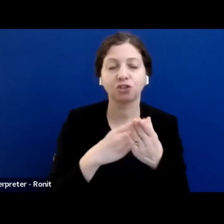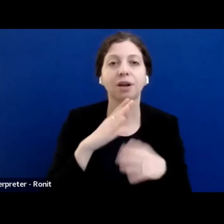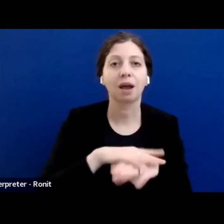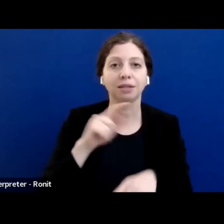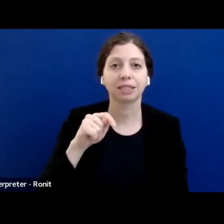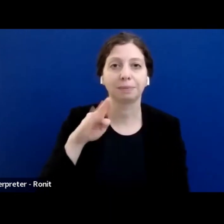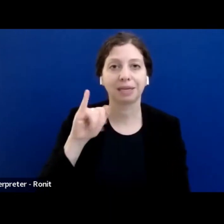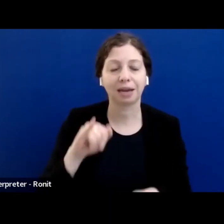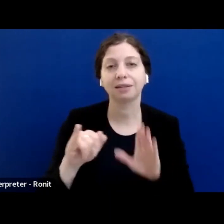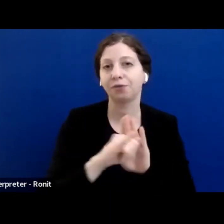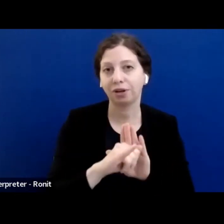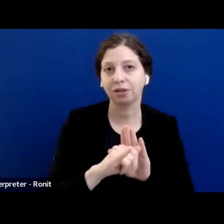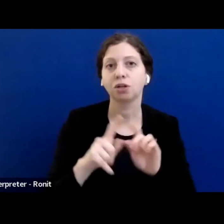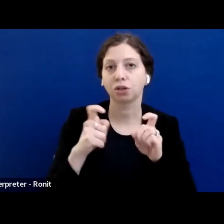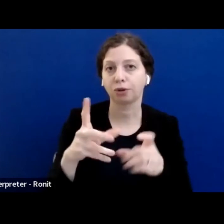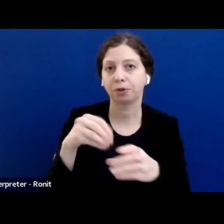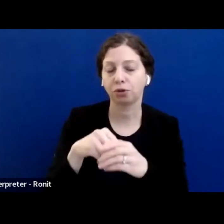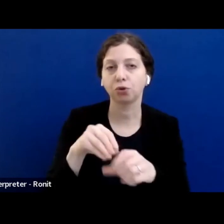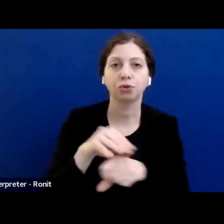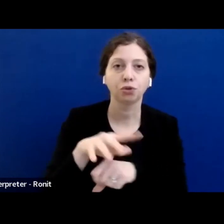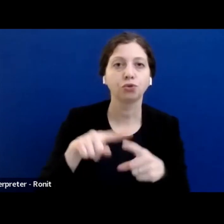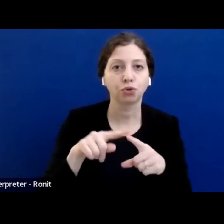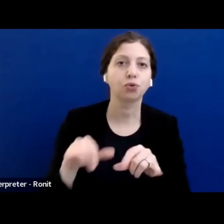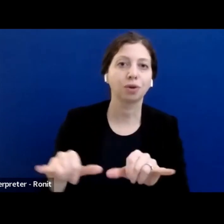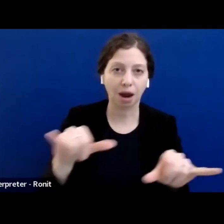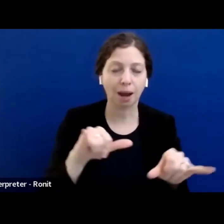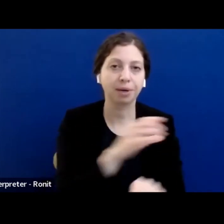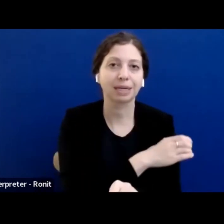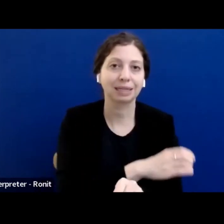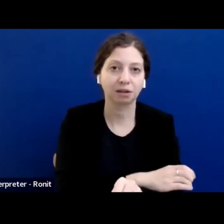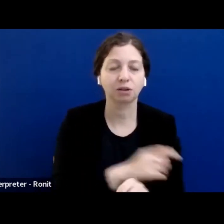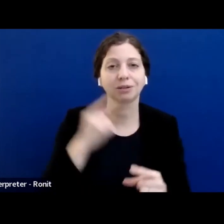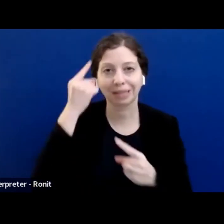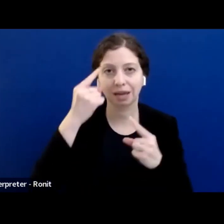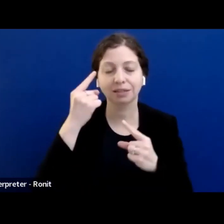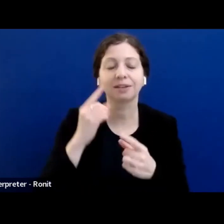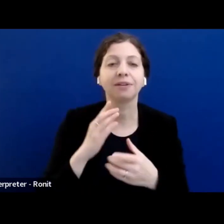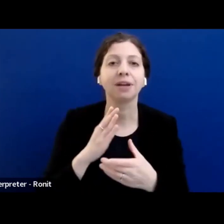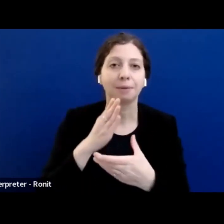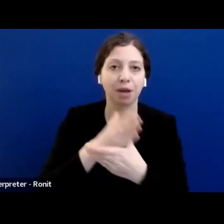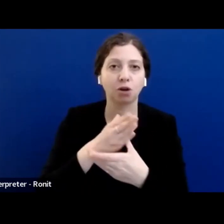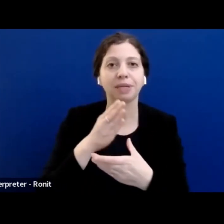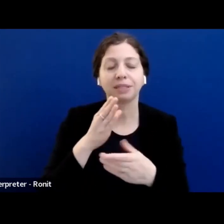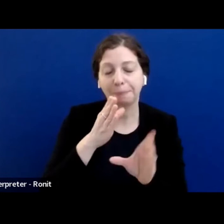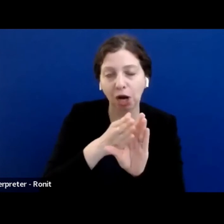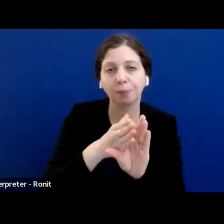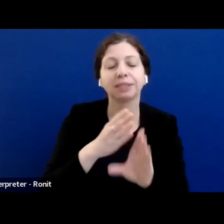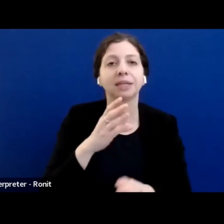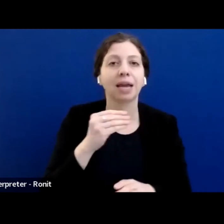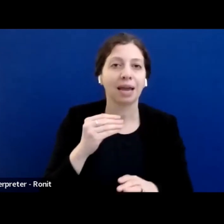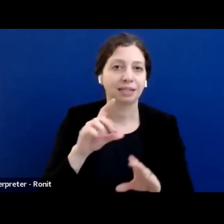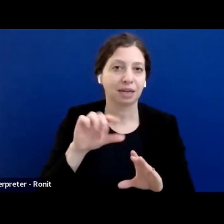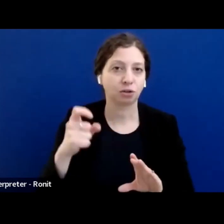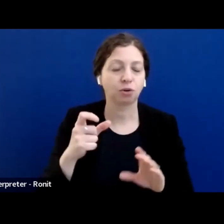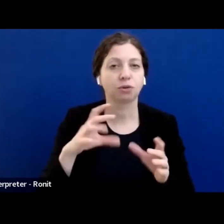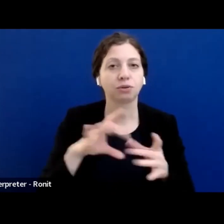as a contributor to common clinical cognitive impairment and dementia diagnoses along the spectrum of